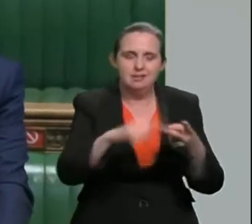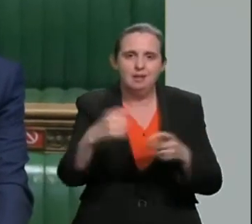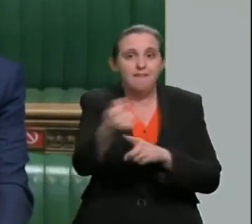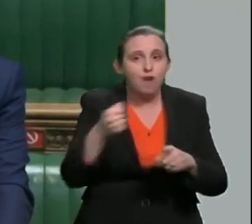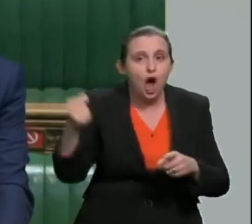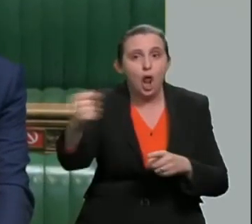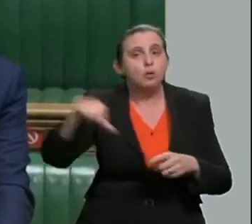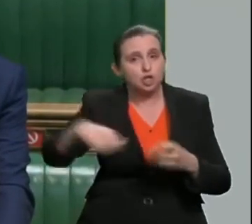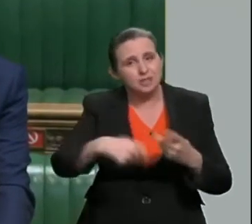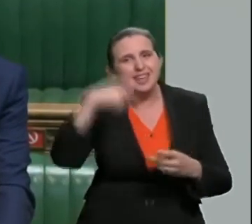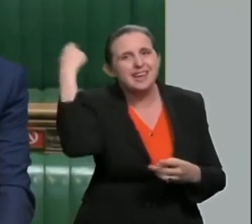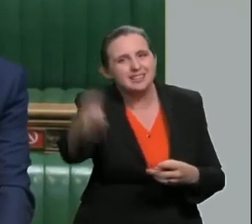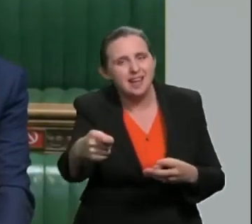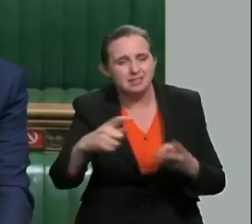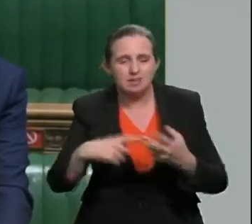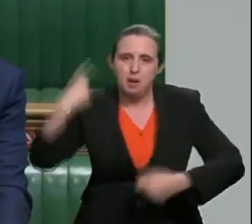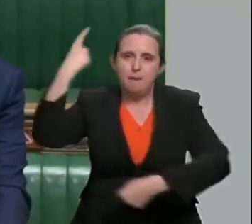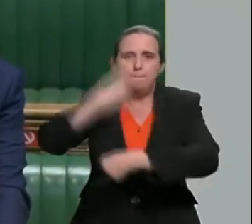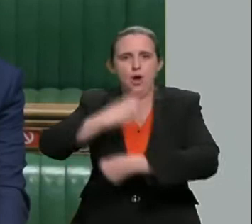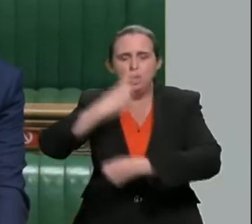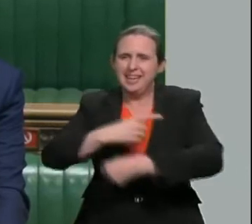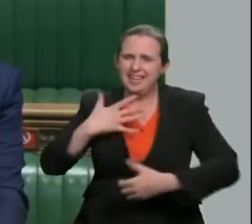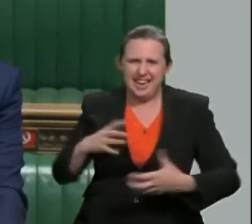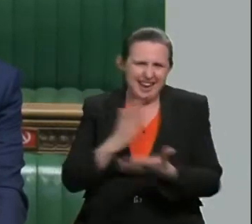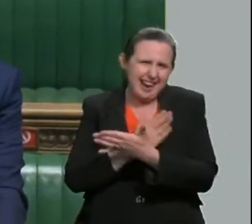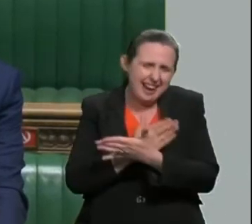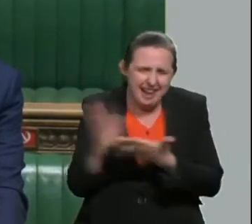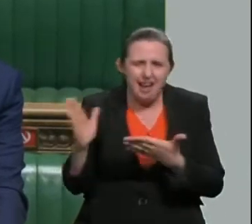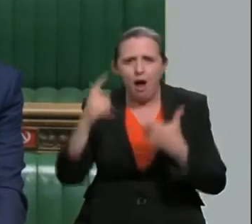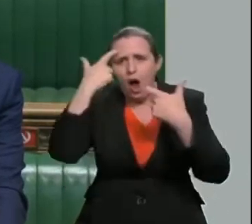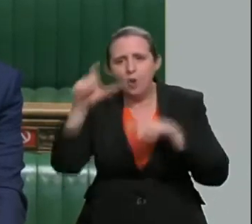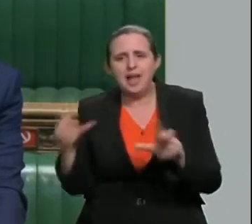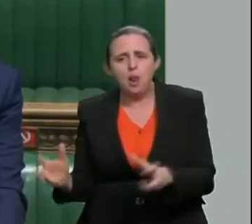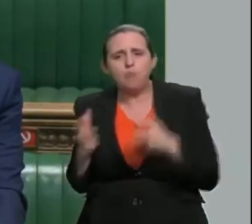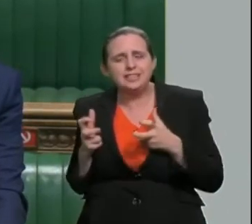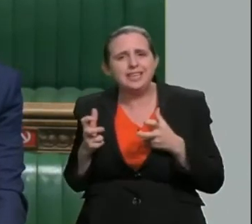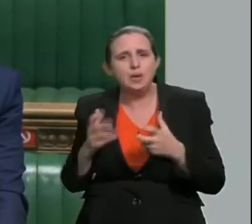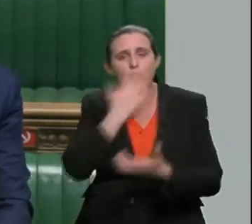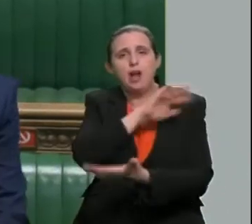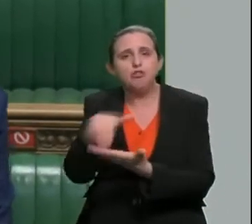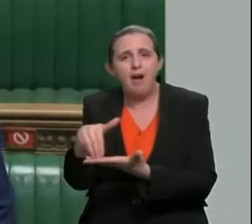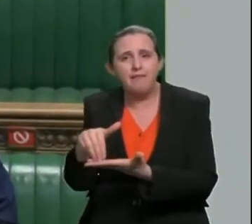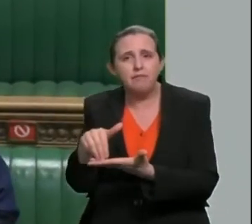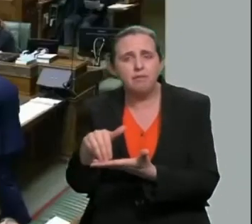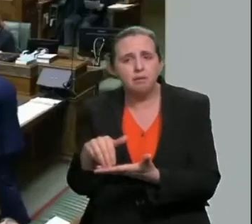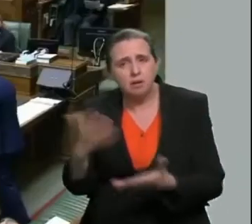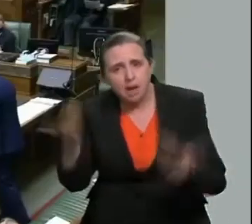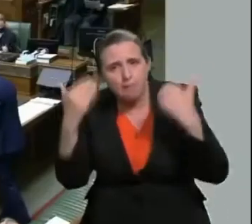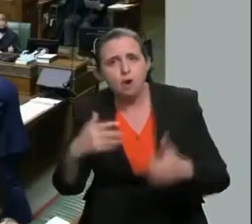secure our borders with a comprehensive hotel quarantine on arrival. No more delays. Will he do it?